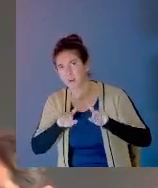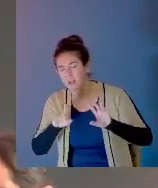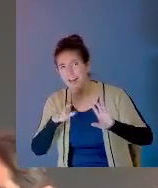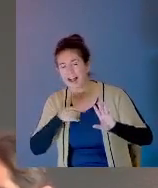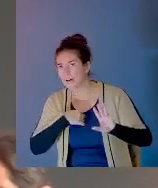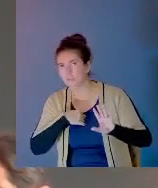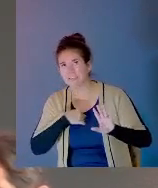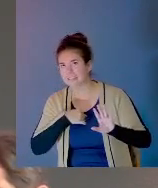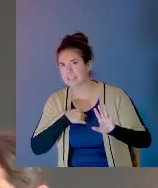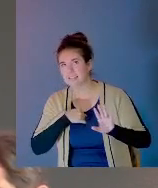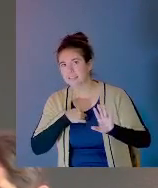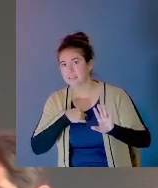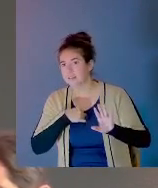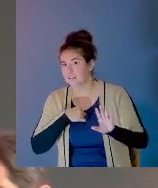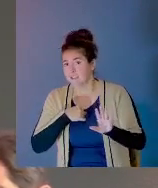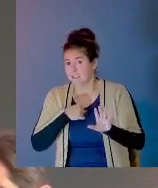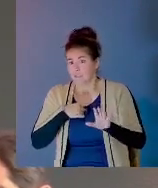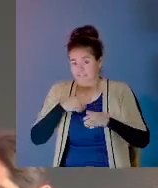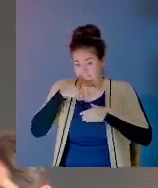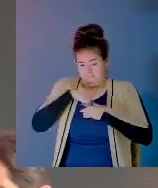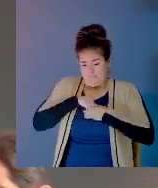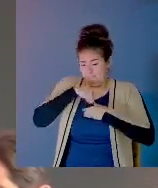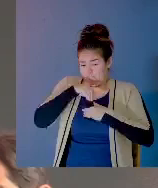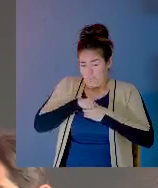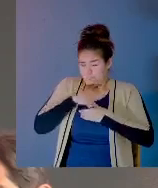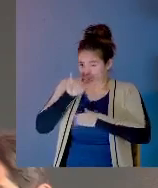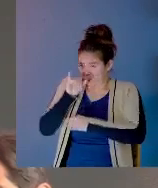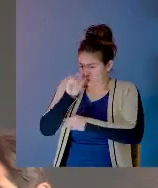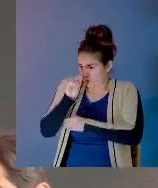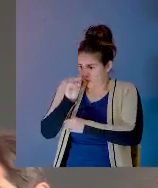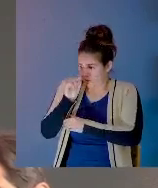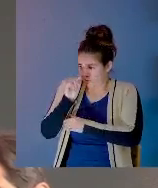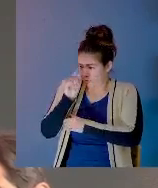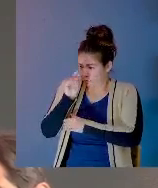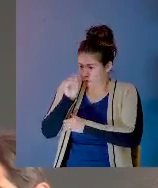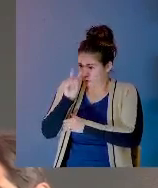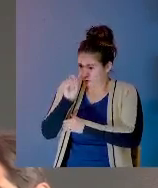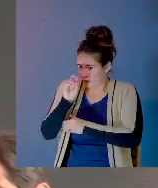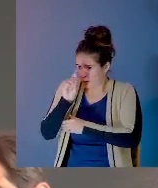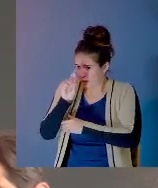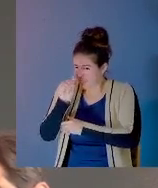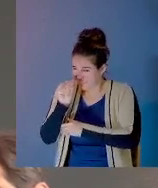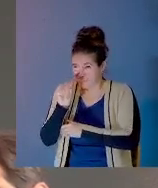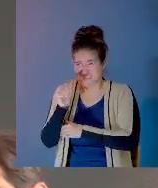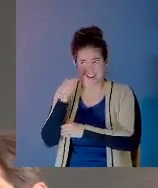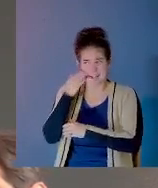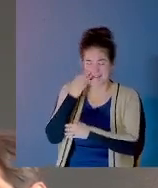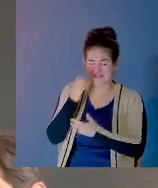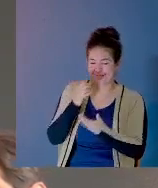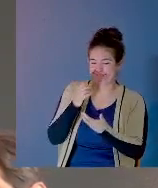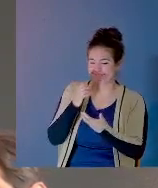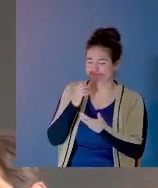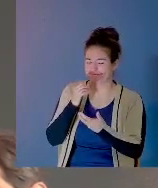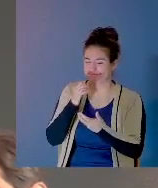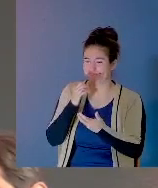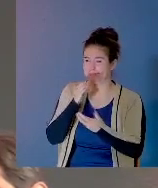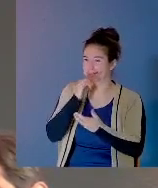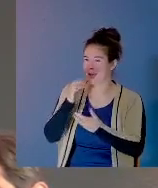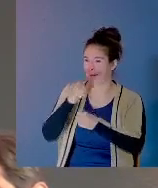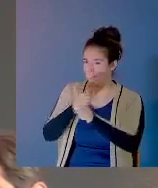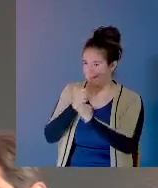absolute introvert of all introverts. I know it's hard to believe if you listen to me or if you ever talk with